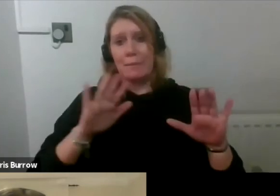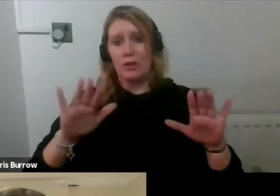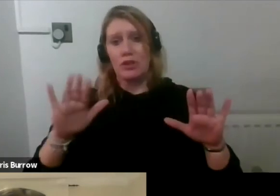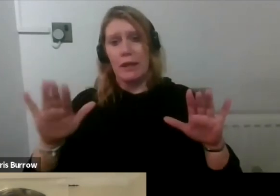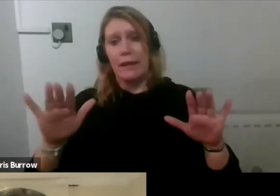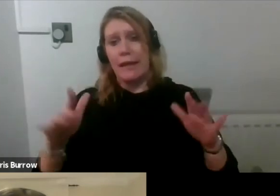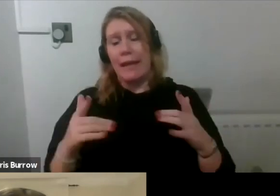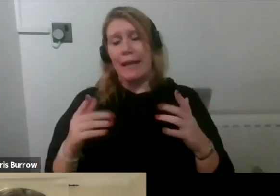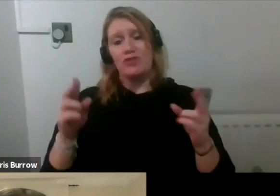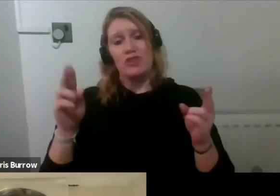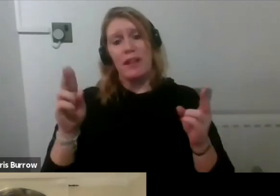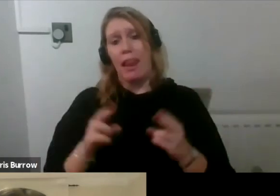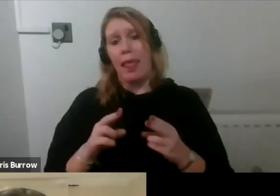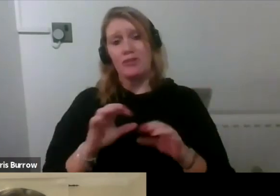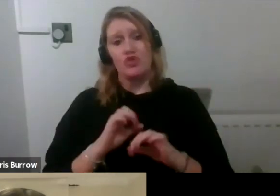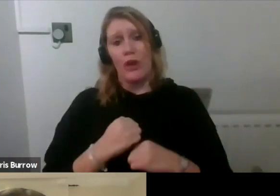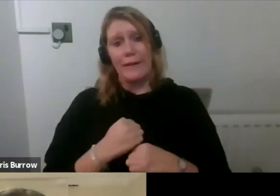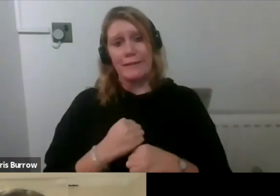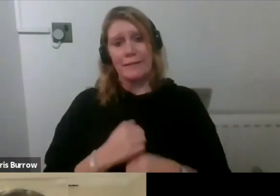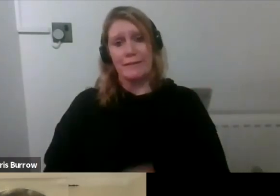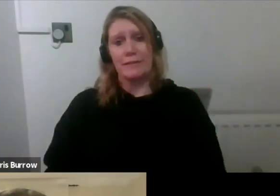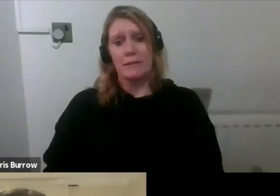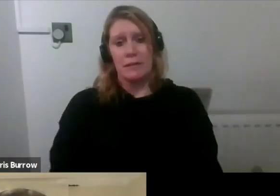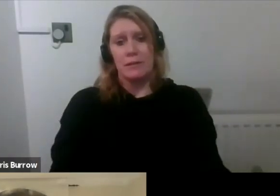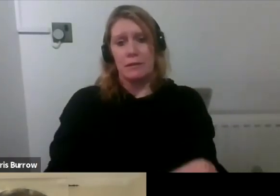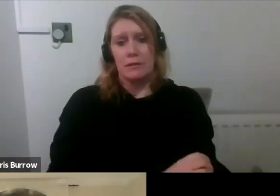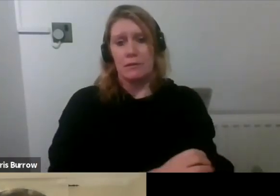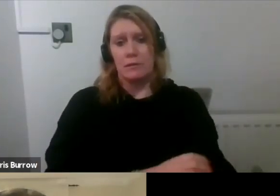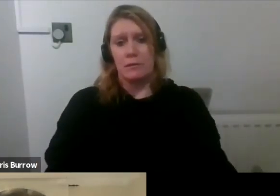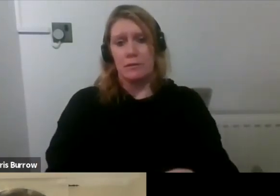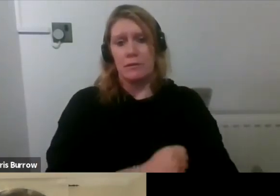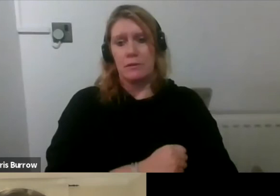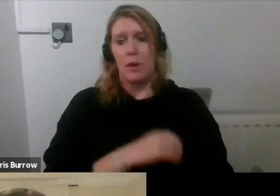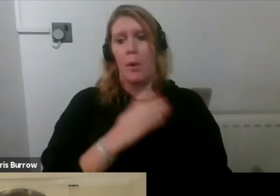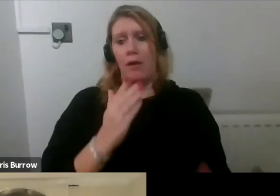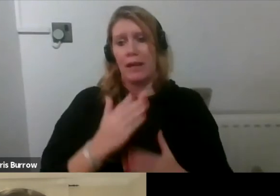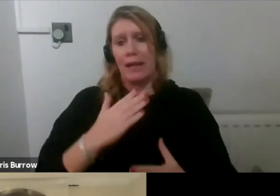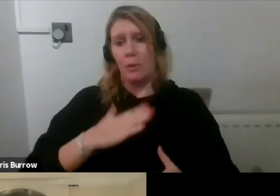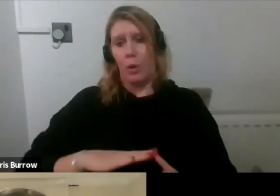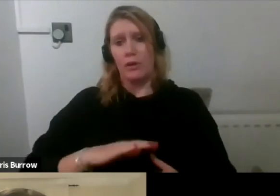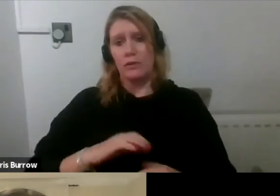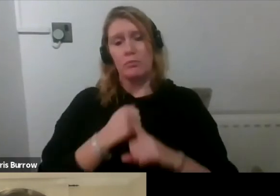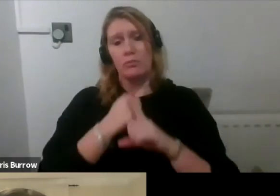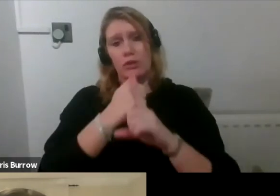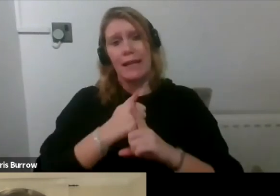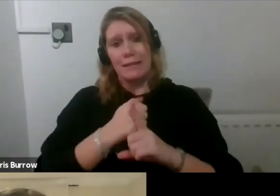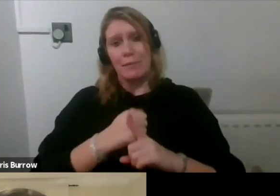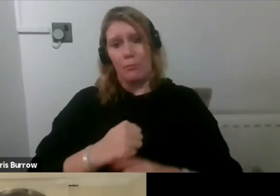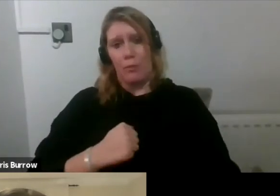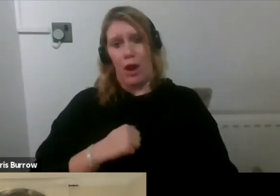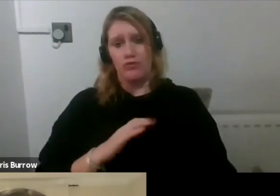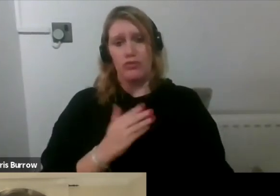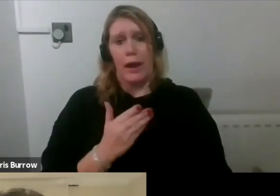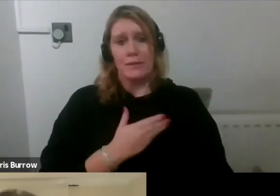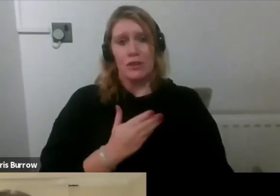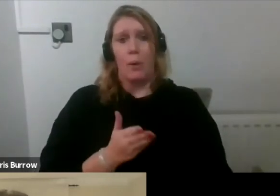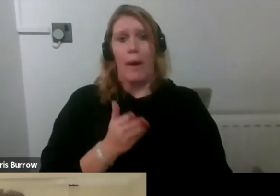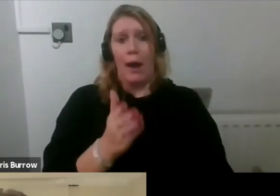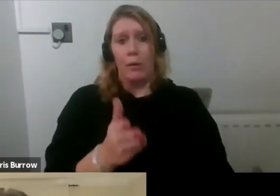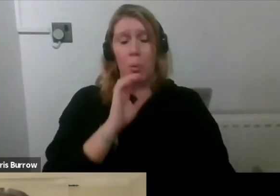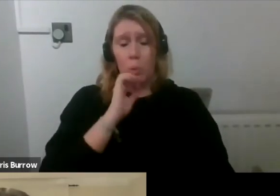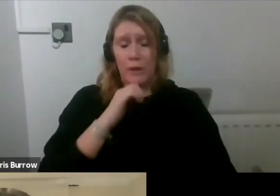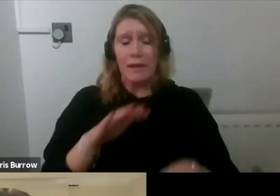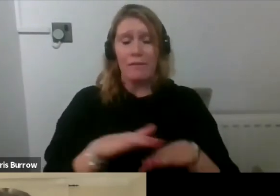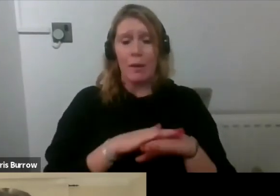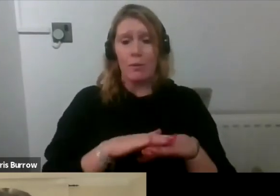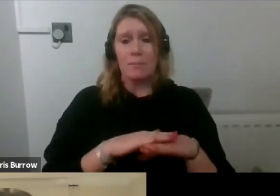much less stressful. So I really want to protest my right to go out. I'd do that if there was blue badge parking at the protest and I